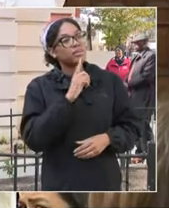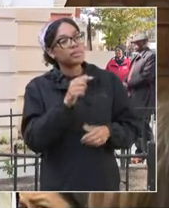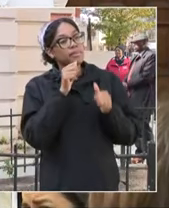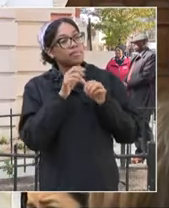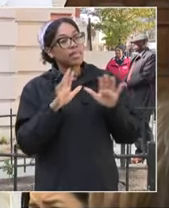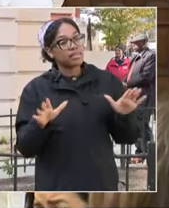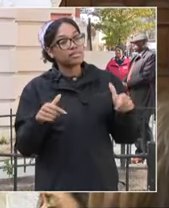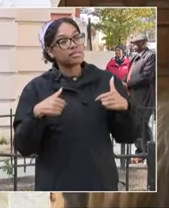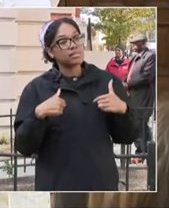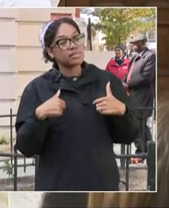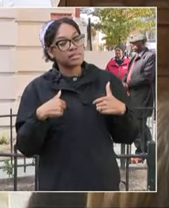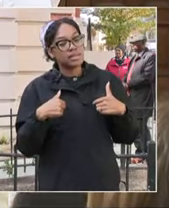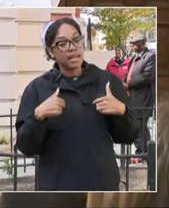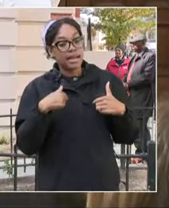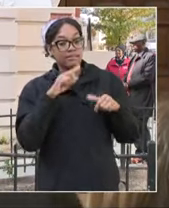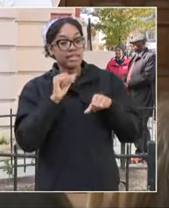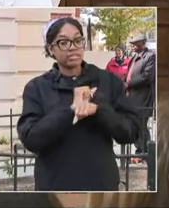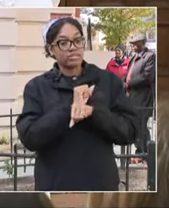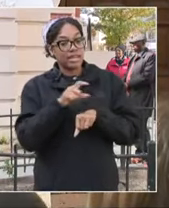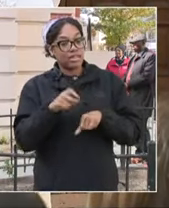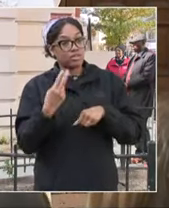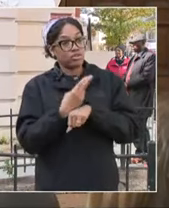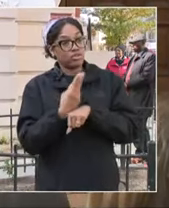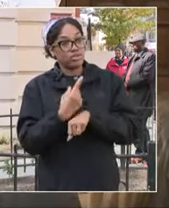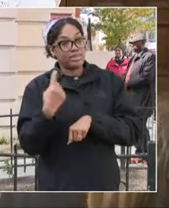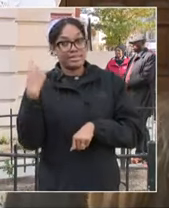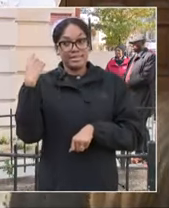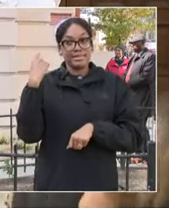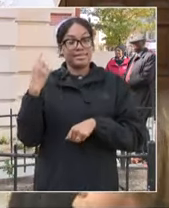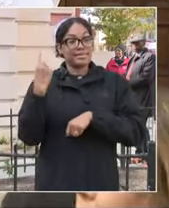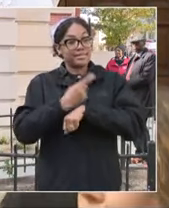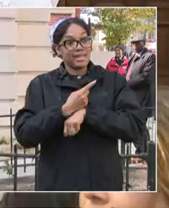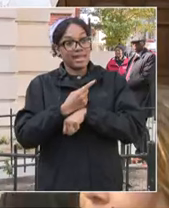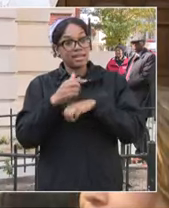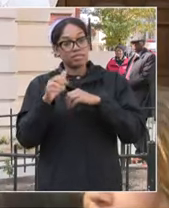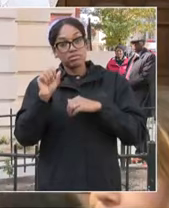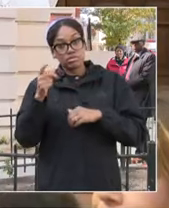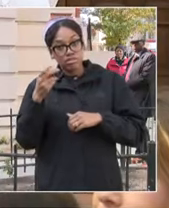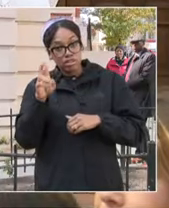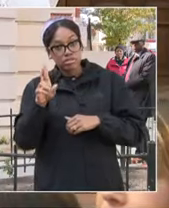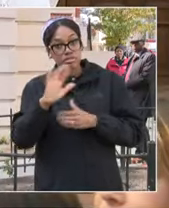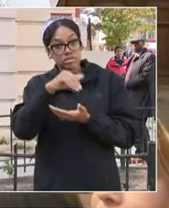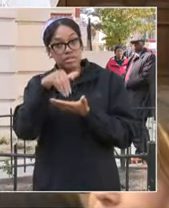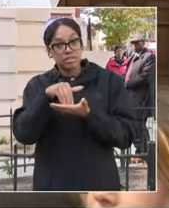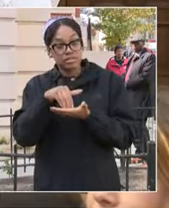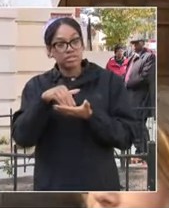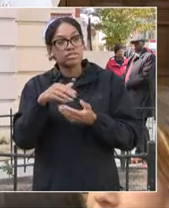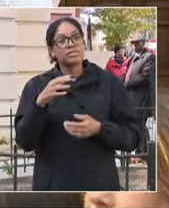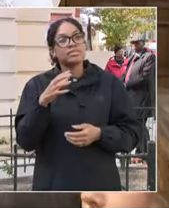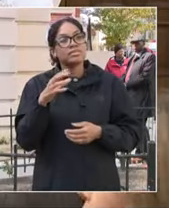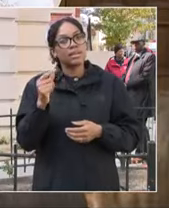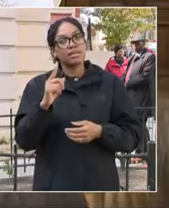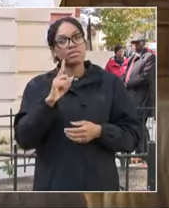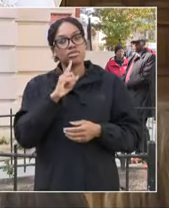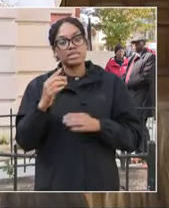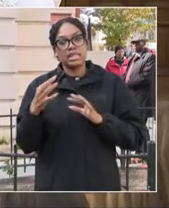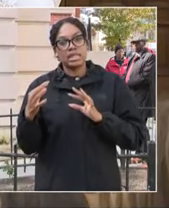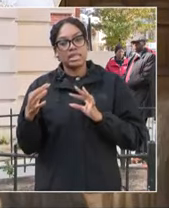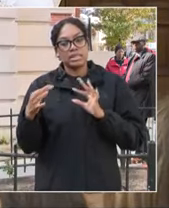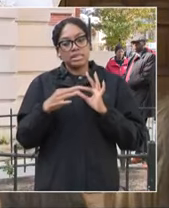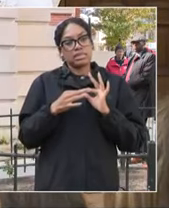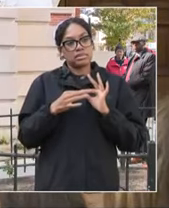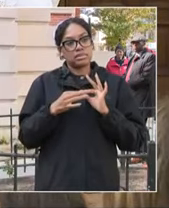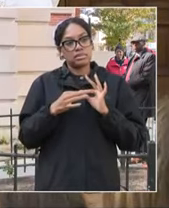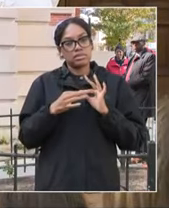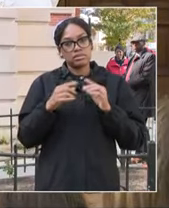I've had to use this day center shelter and other shelters, and I was connected because I was hijacked by